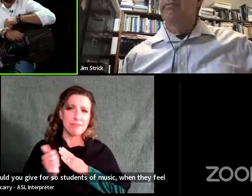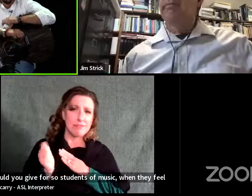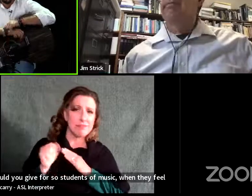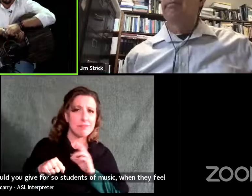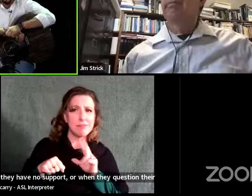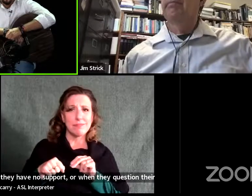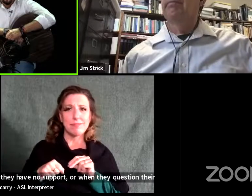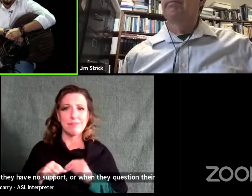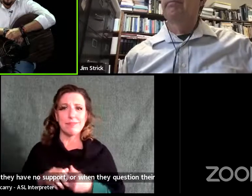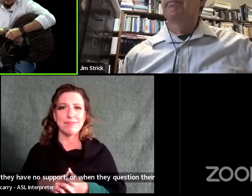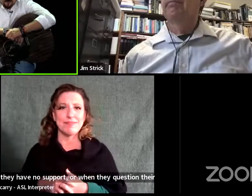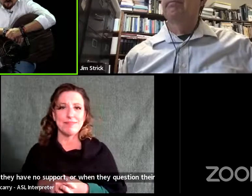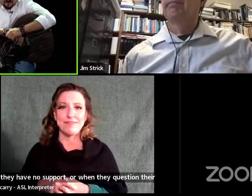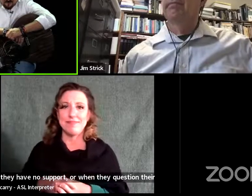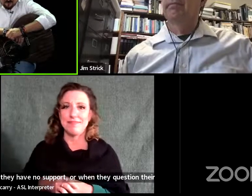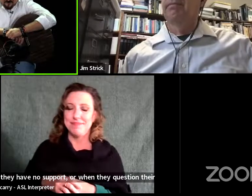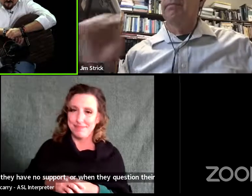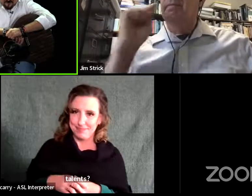Well,